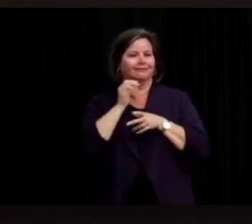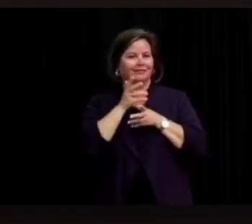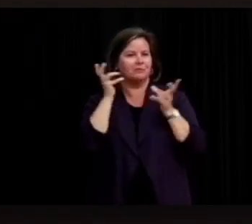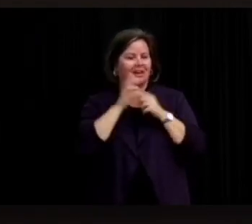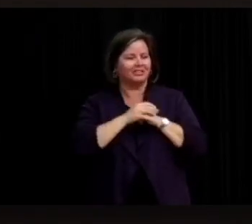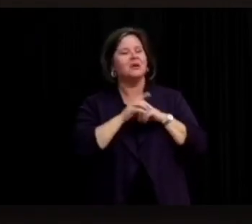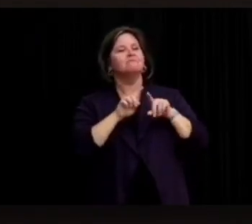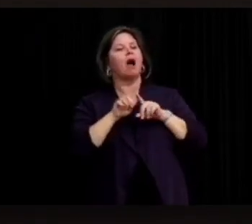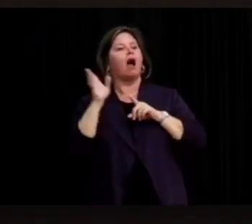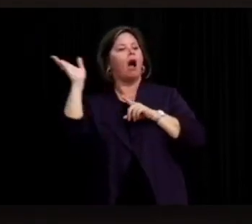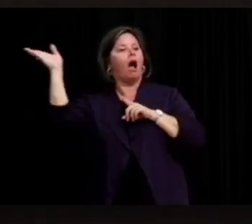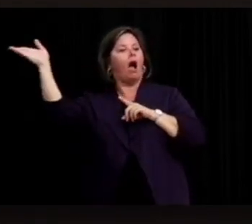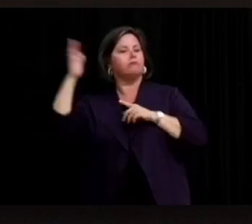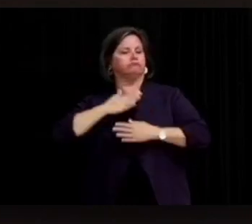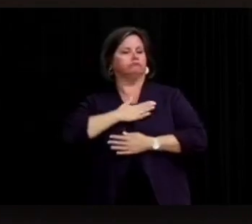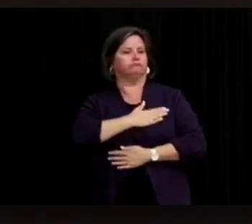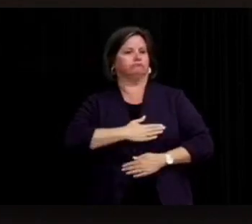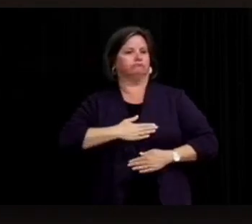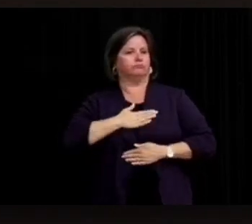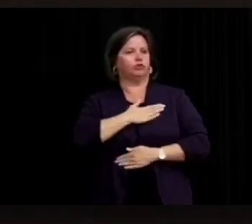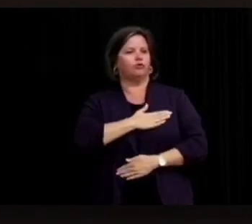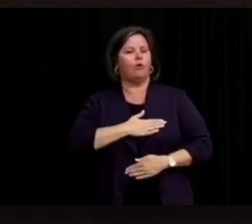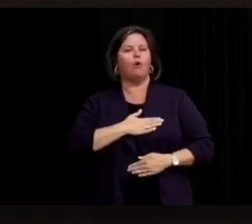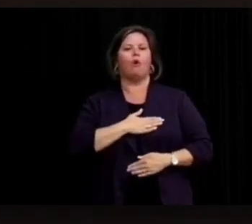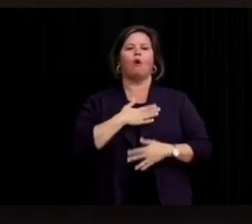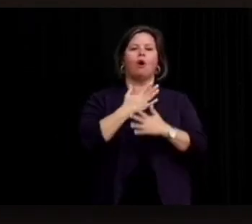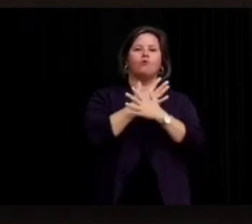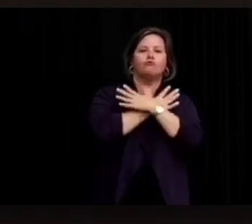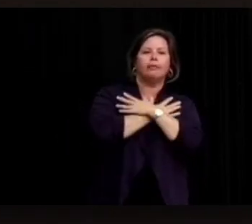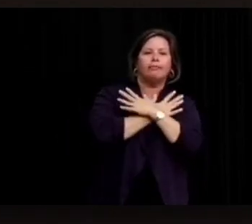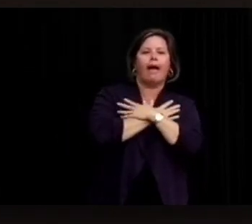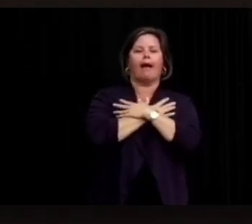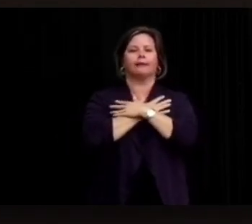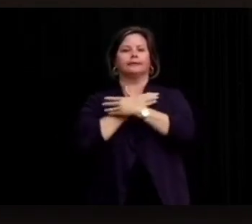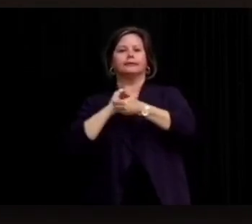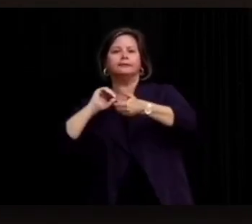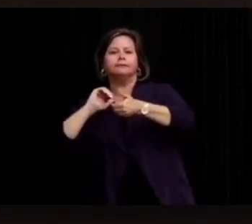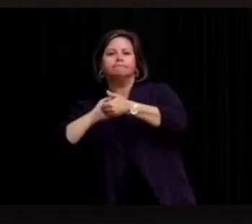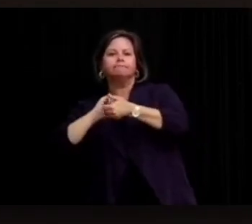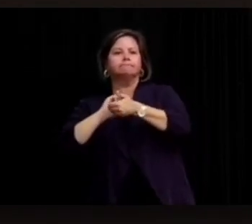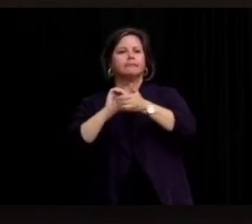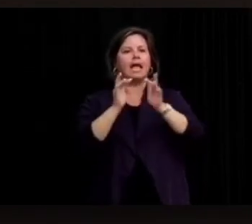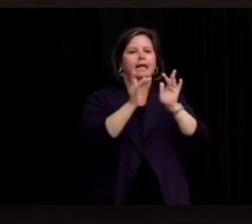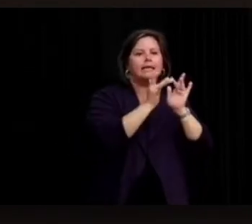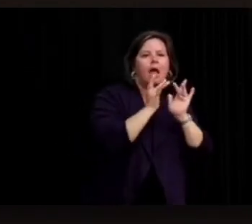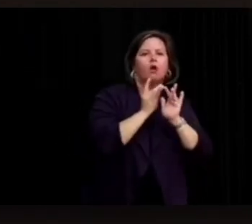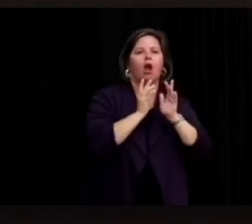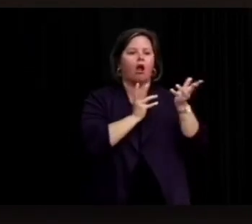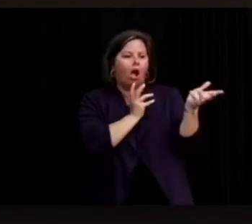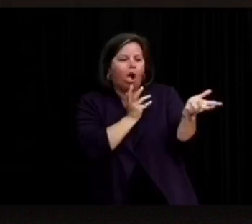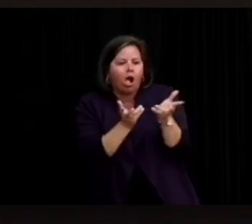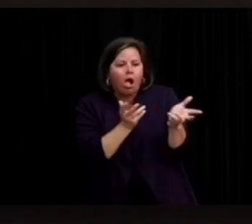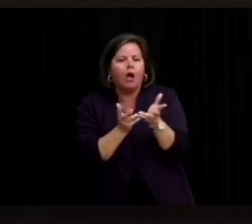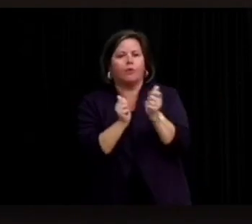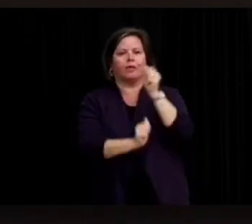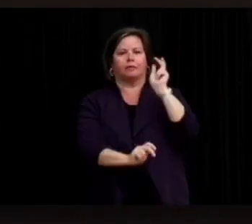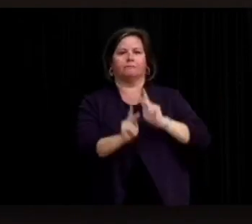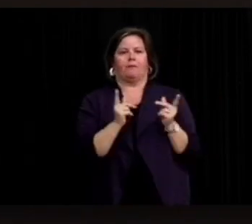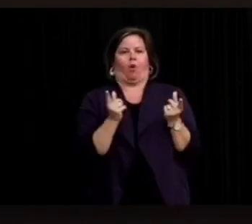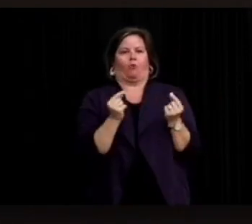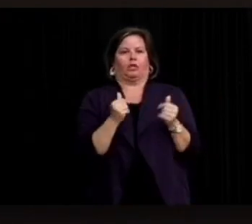out for you. Hope you enjoy that opportunity for you to relax, network, and then talk among ourselves about what we do next.